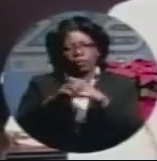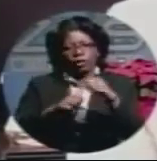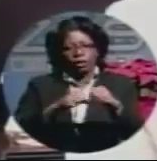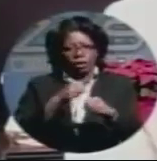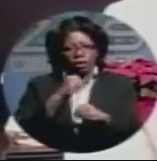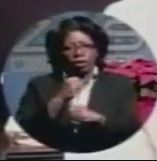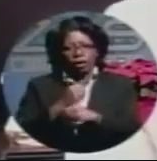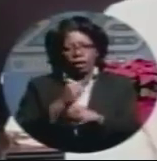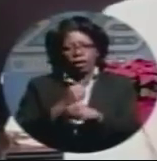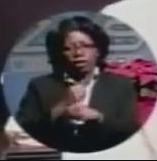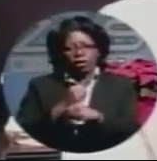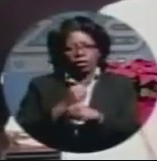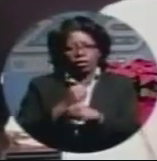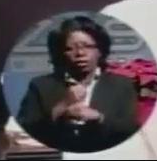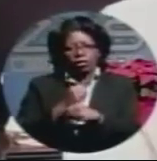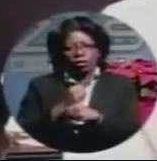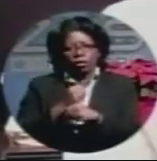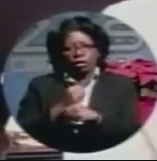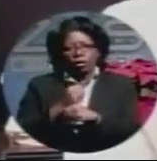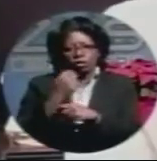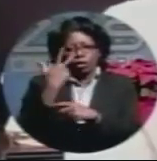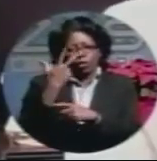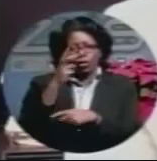period would have been the